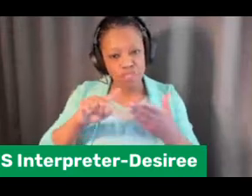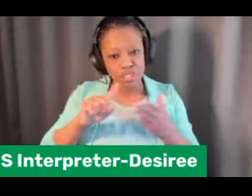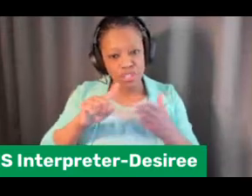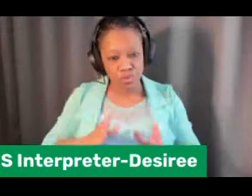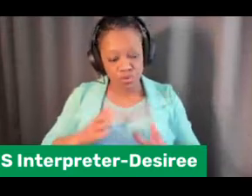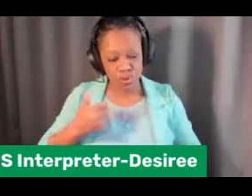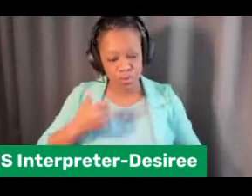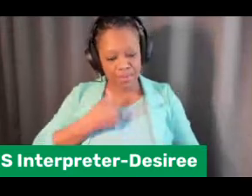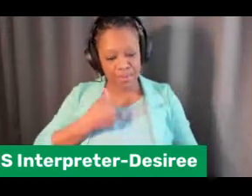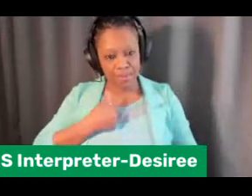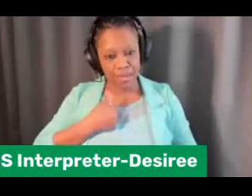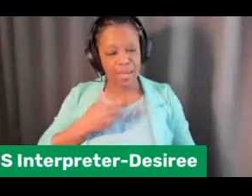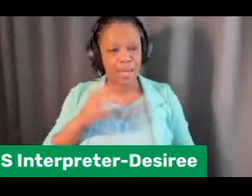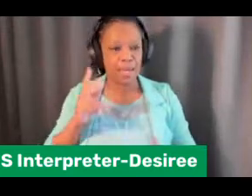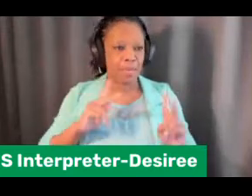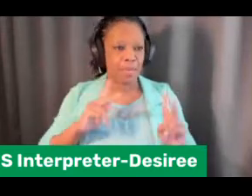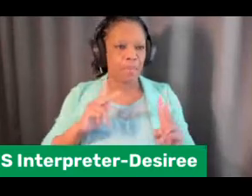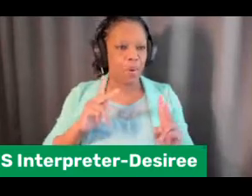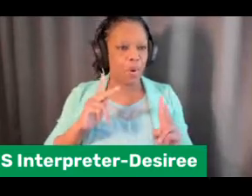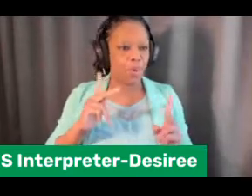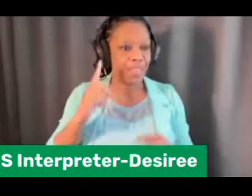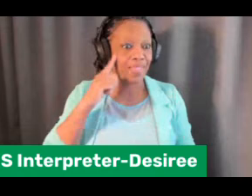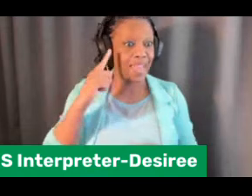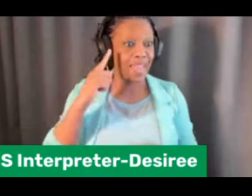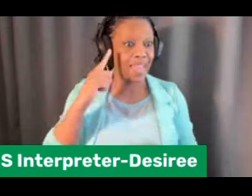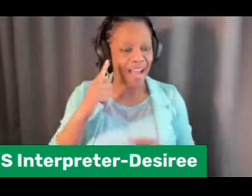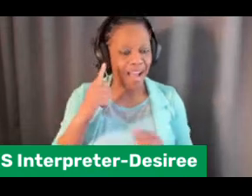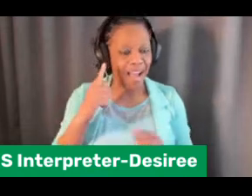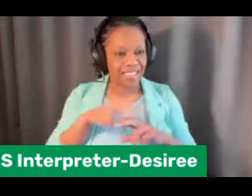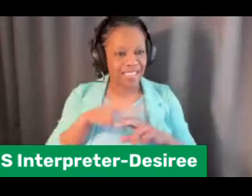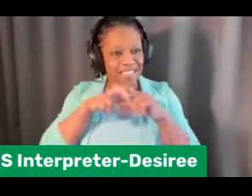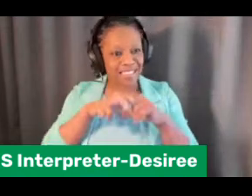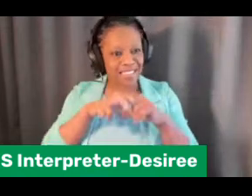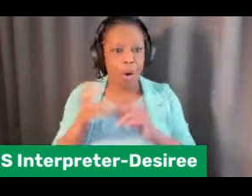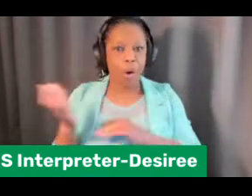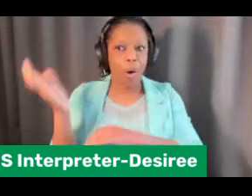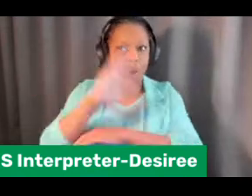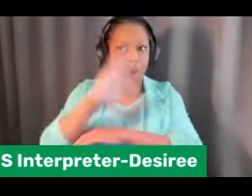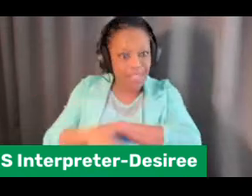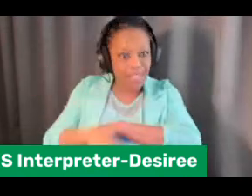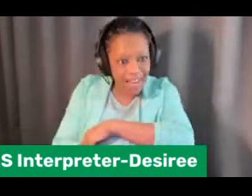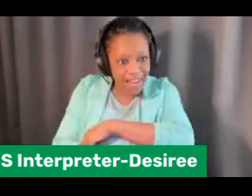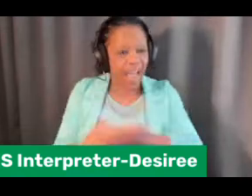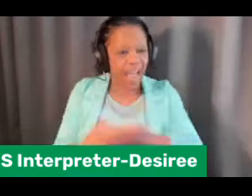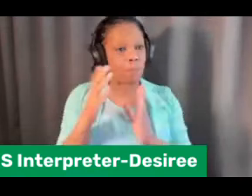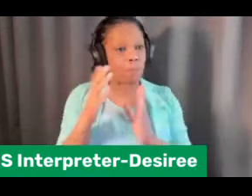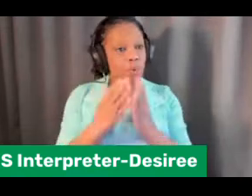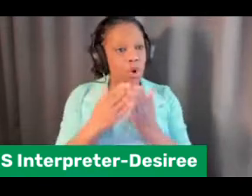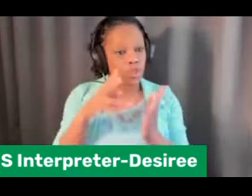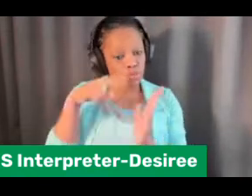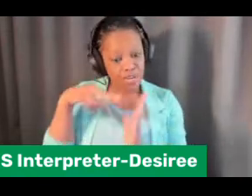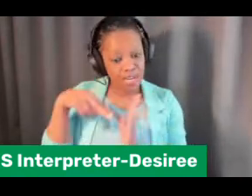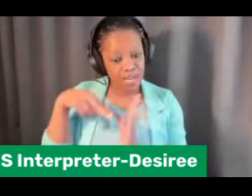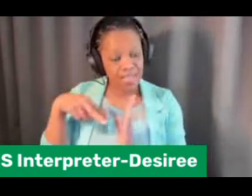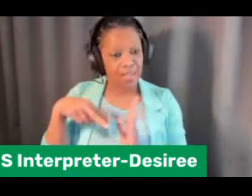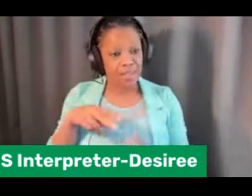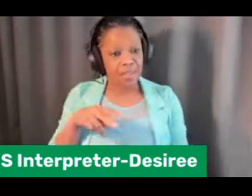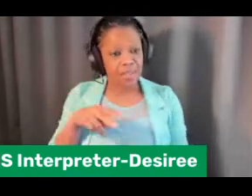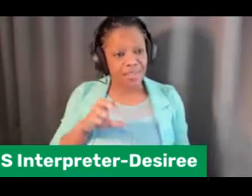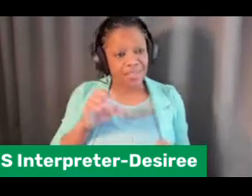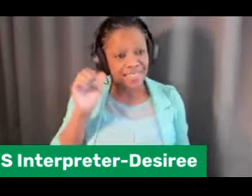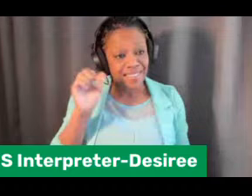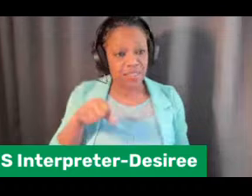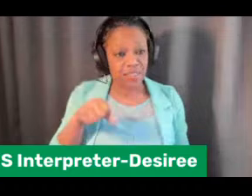like read books because that's what happens to be in my background. But I do read books, but I also do a lot of research, and I'm